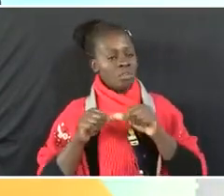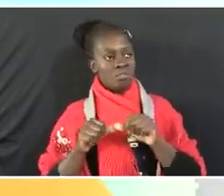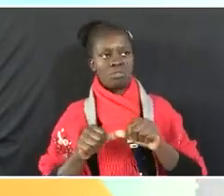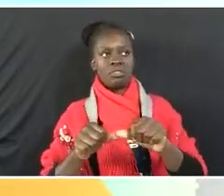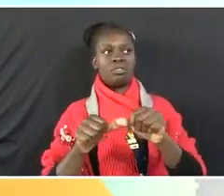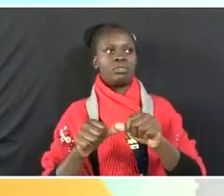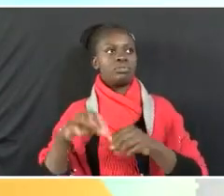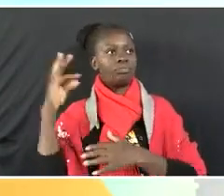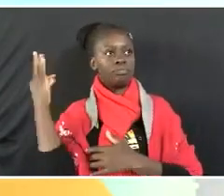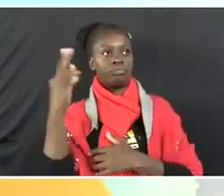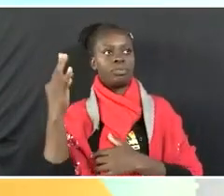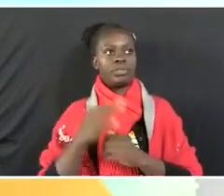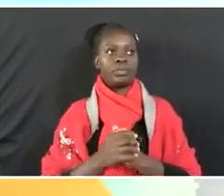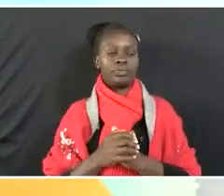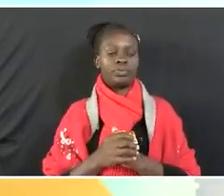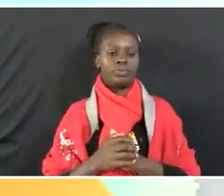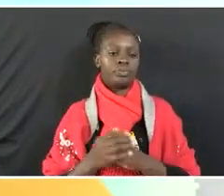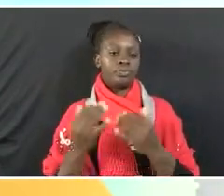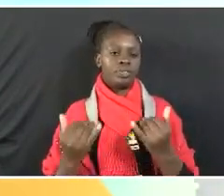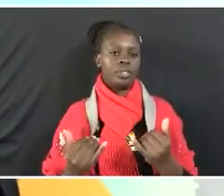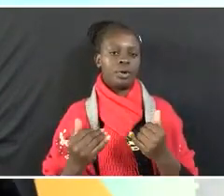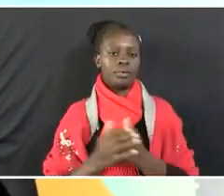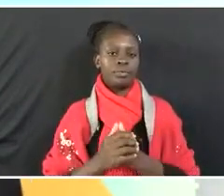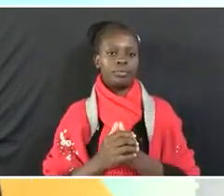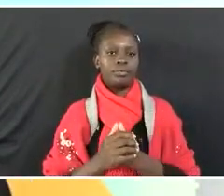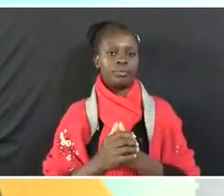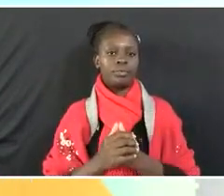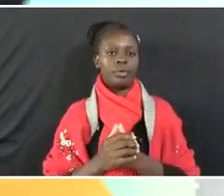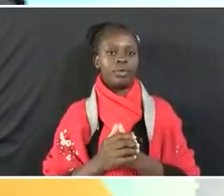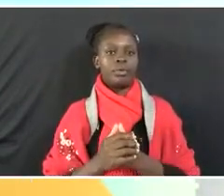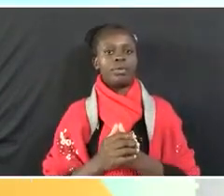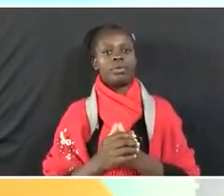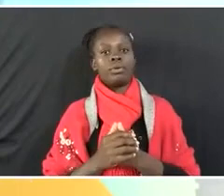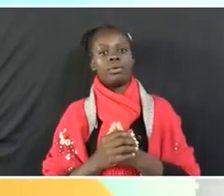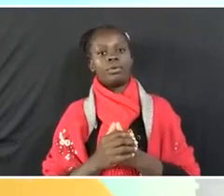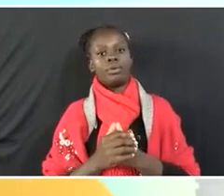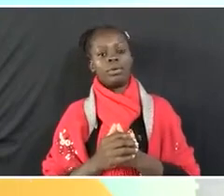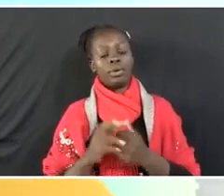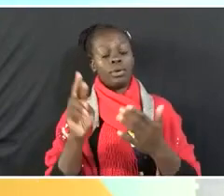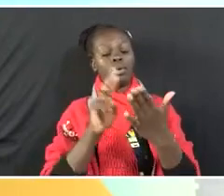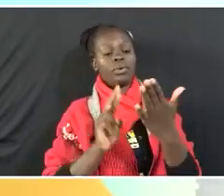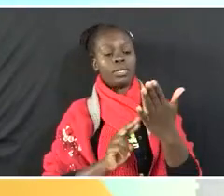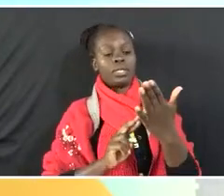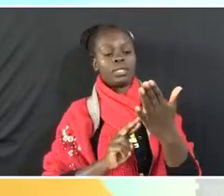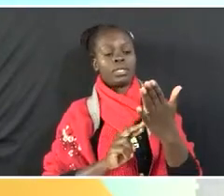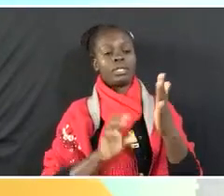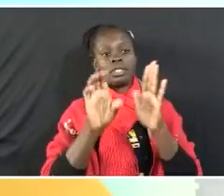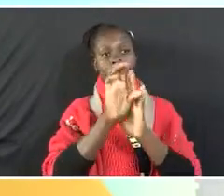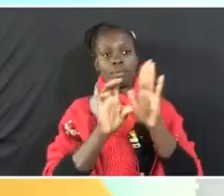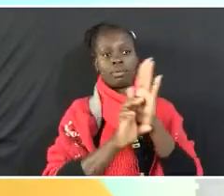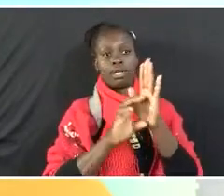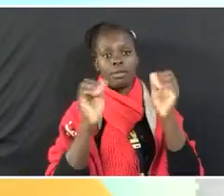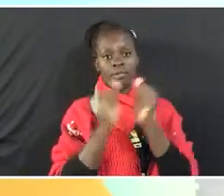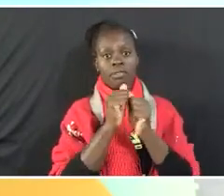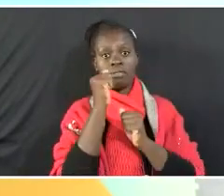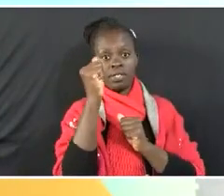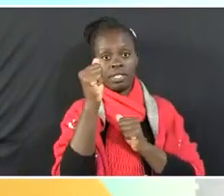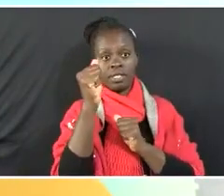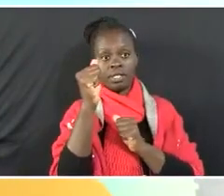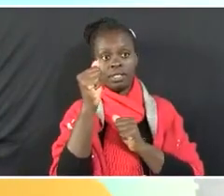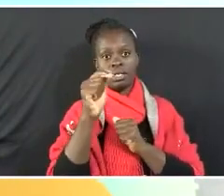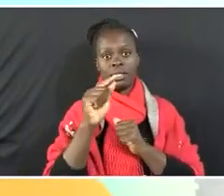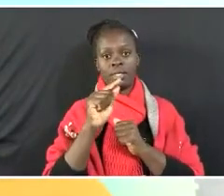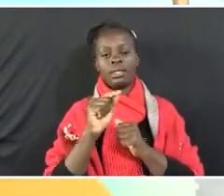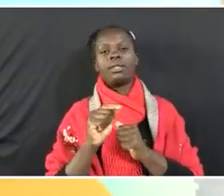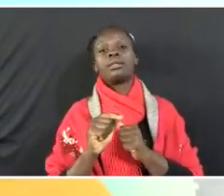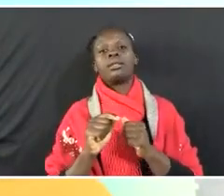left. So now we are going to go from 15 up to 16, up to 17. So let's walk quickly.